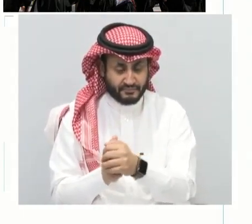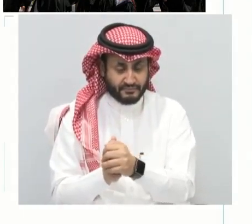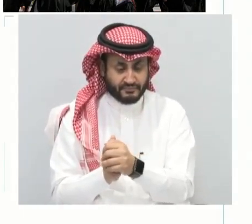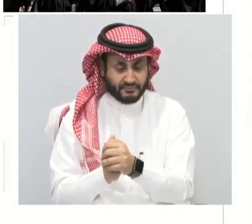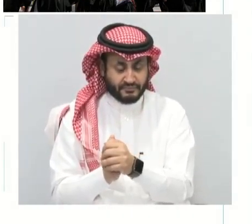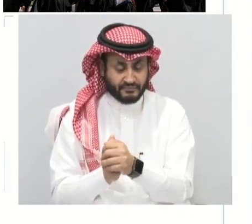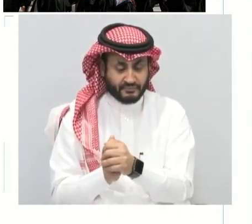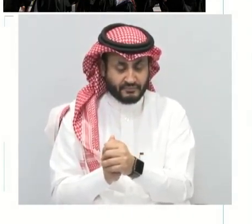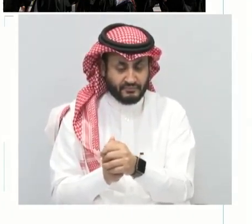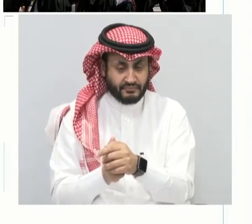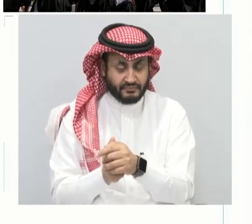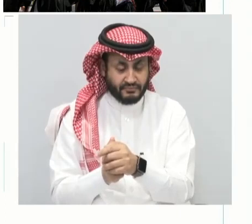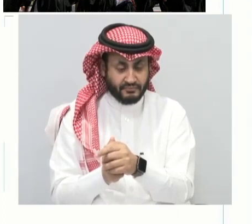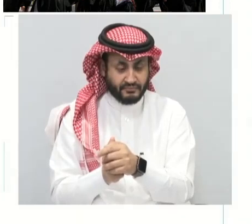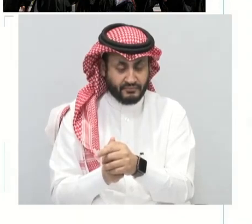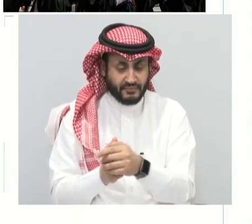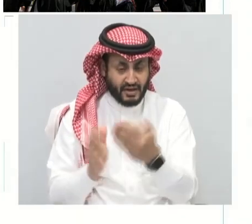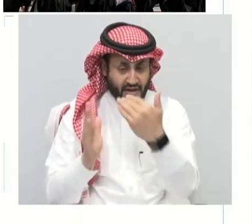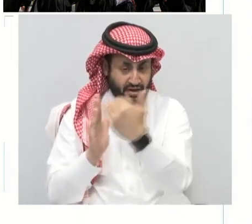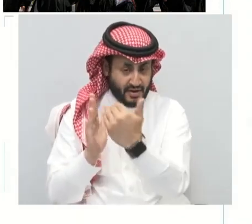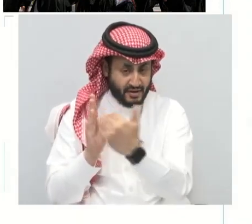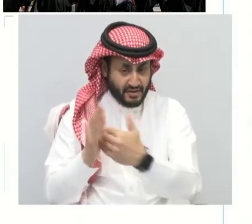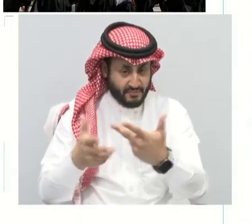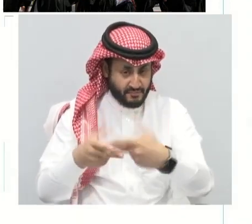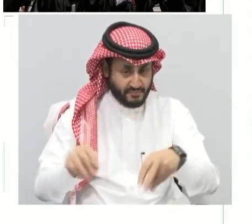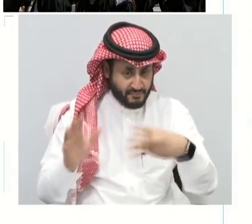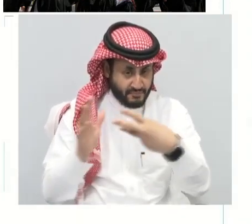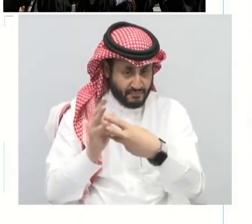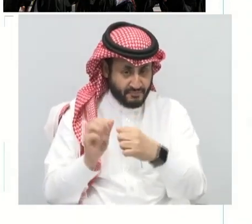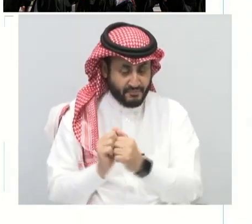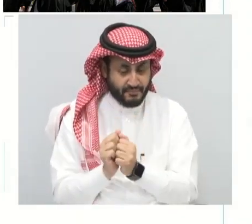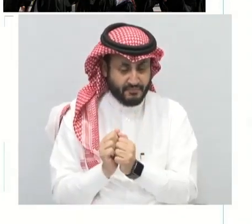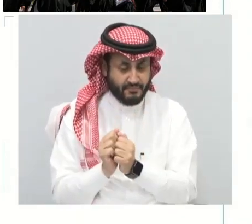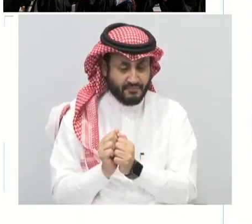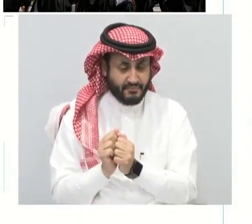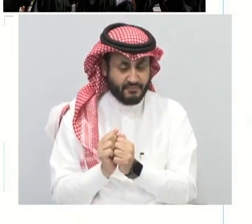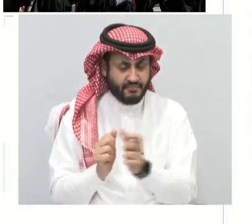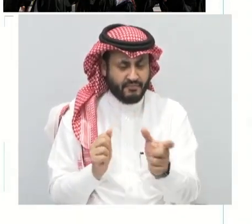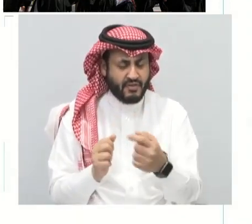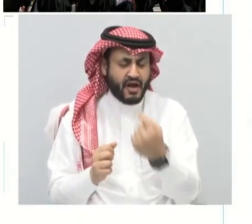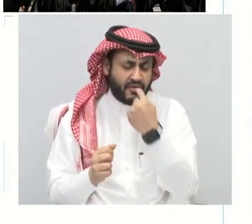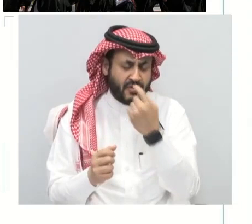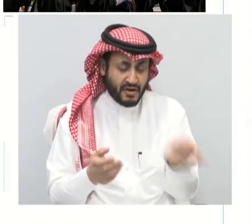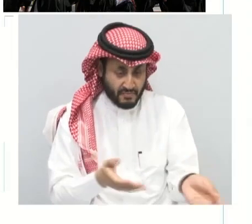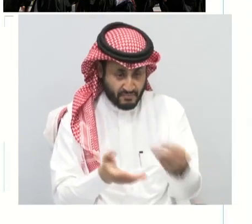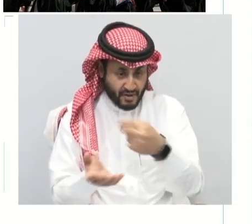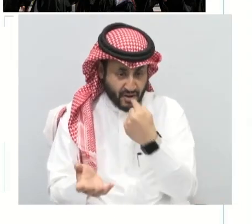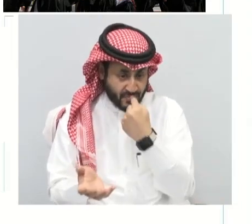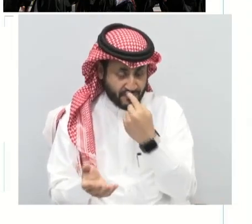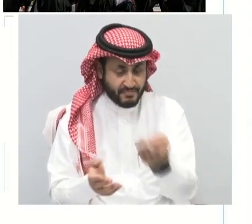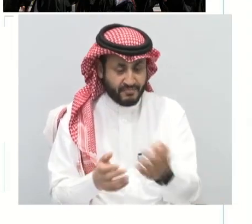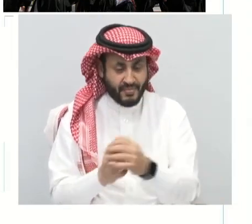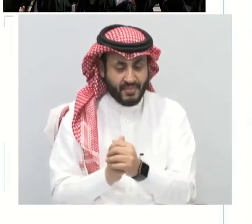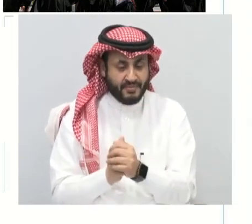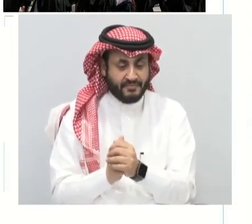Here, graduation plan. You will ask, I'll bring some soda juice. That is and